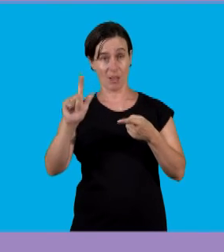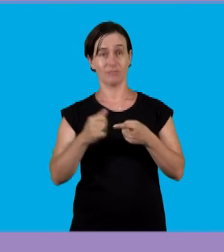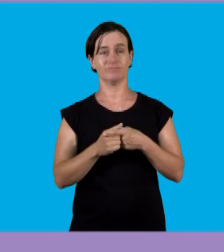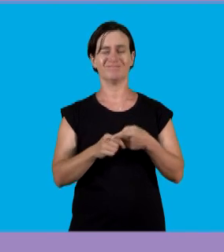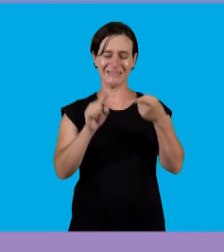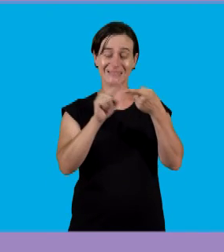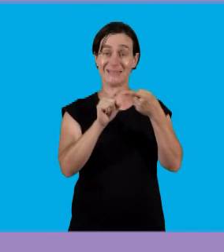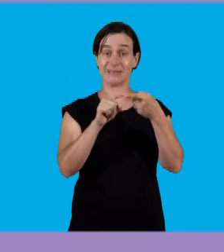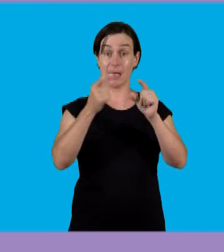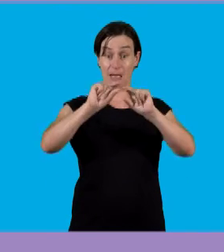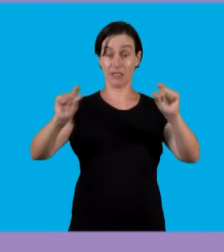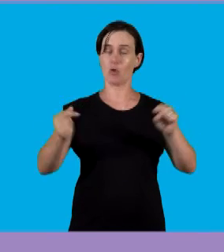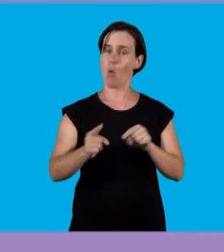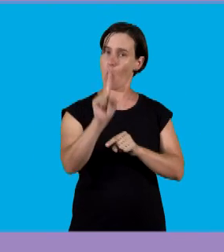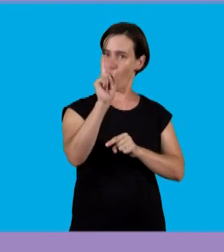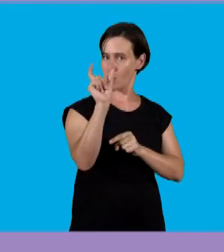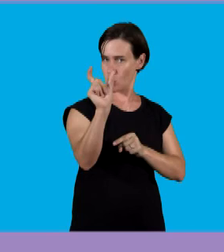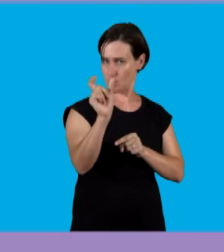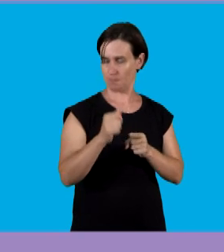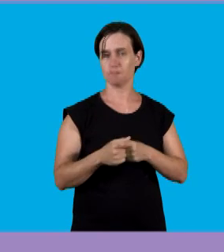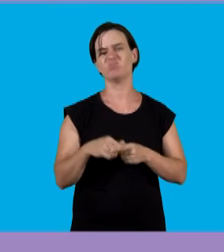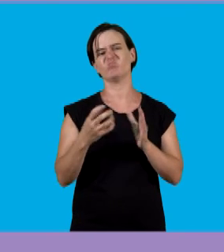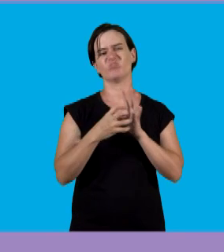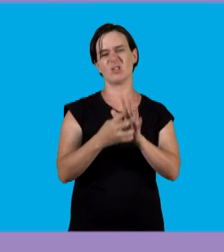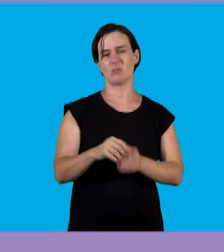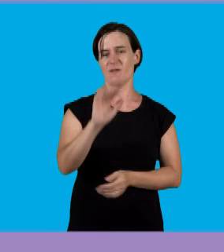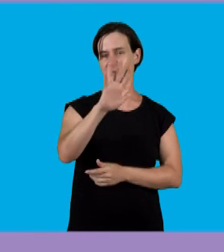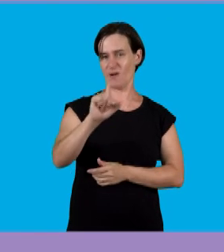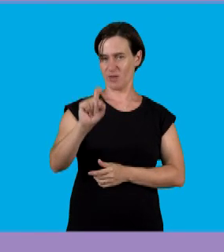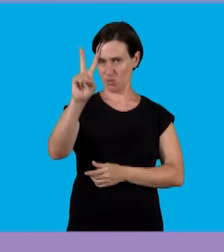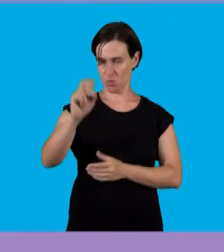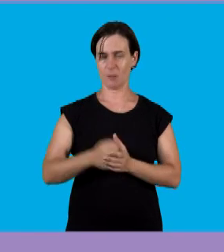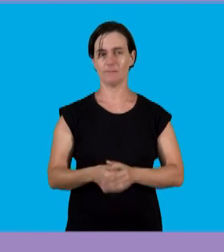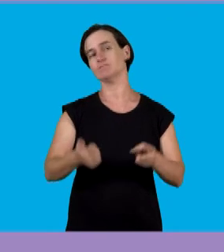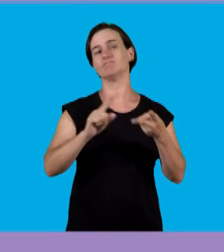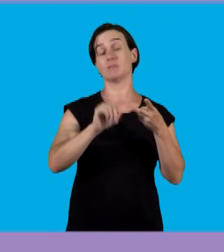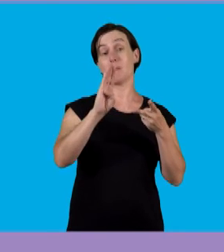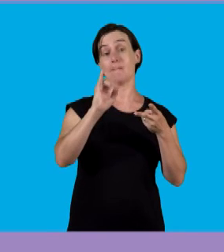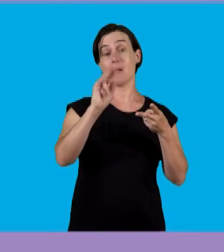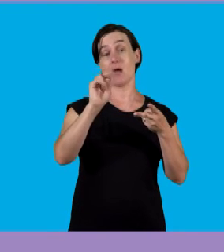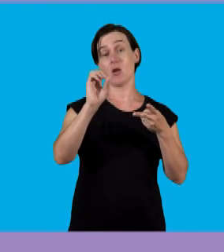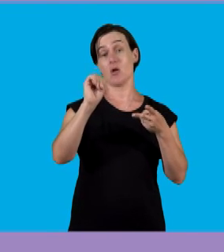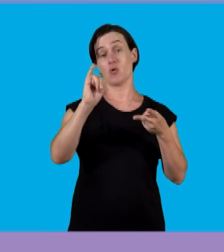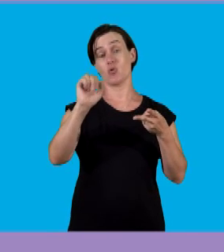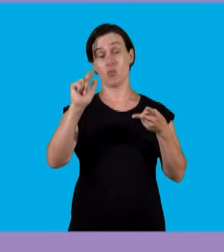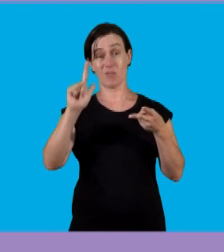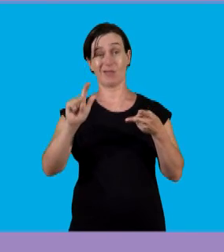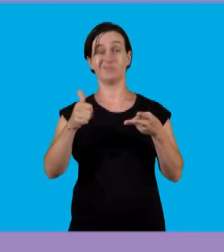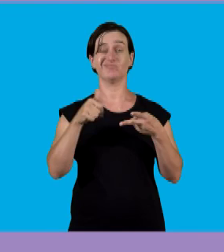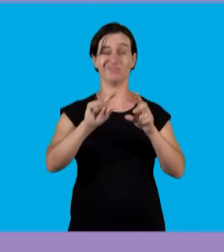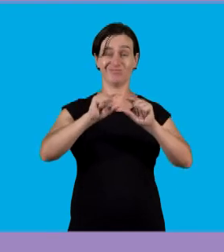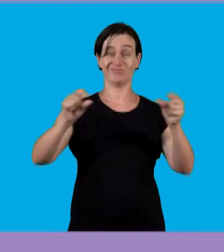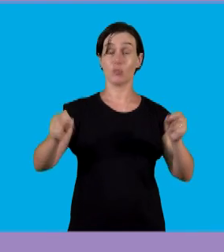lesson. So we are going to be working with a monomial, which is an expression with one term, for example, 5x